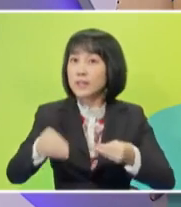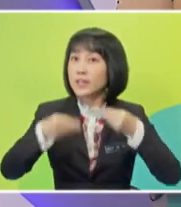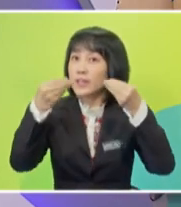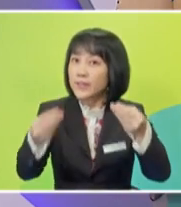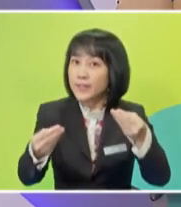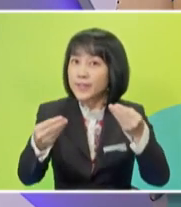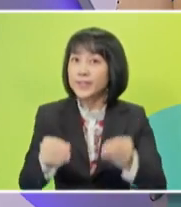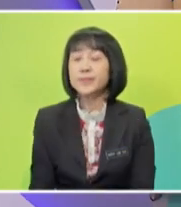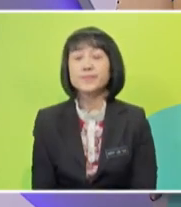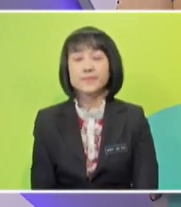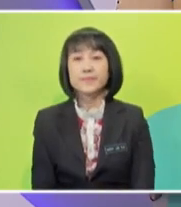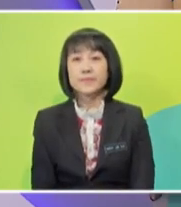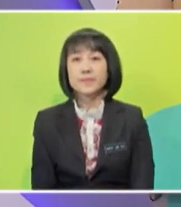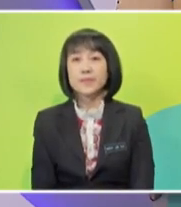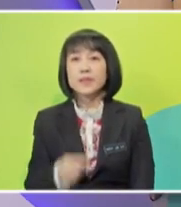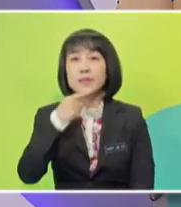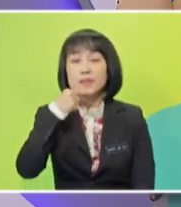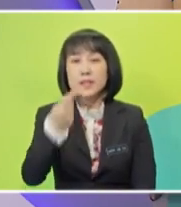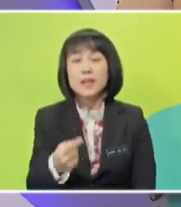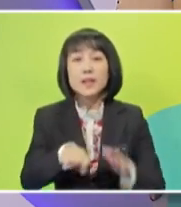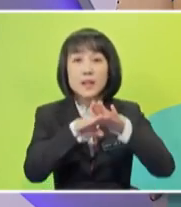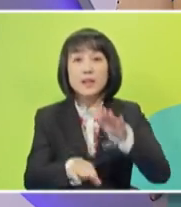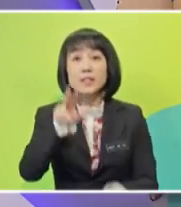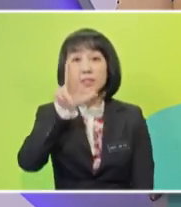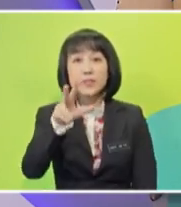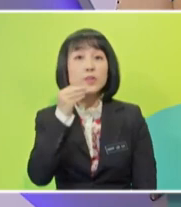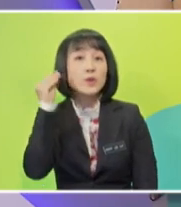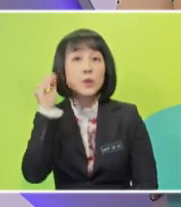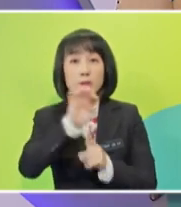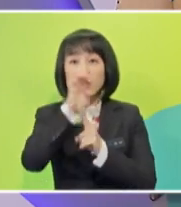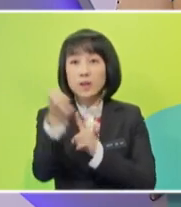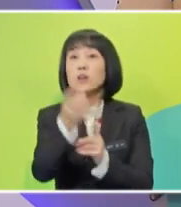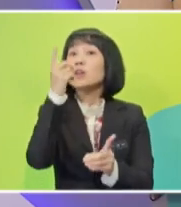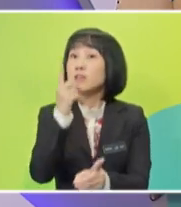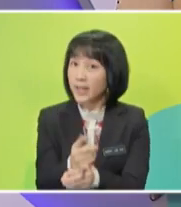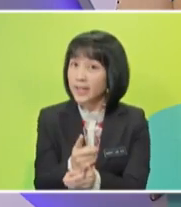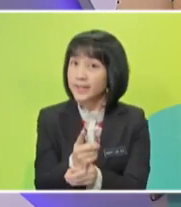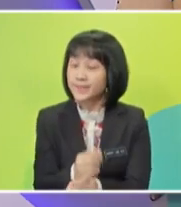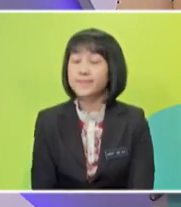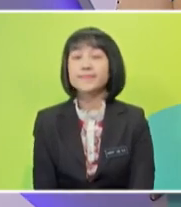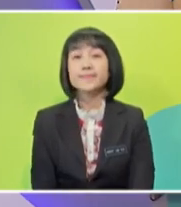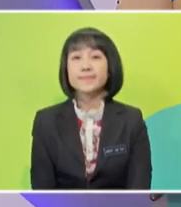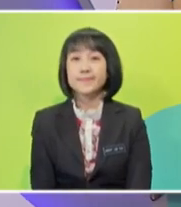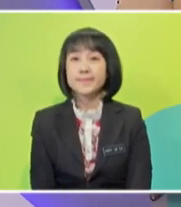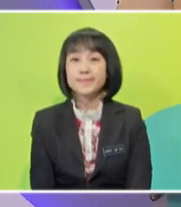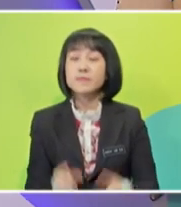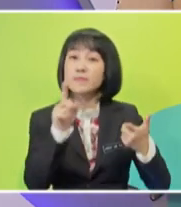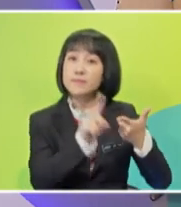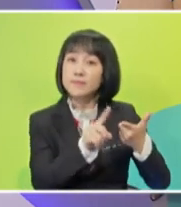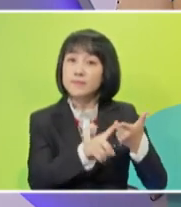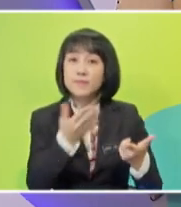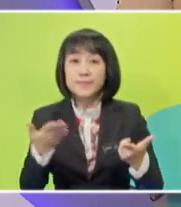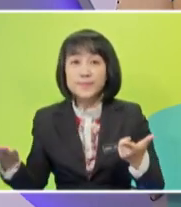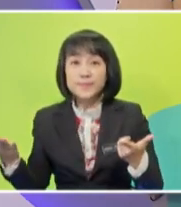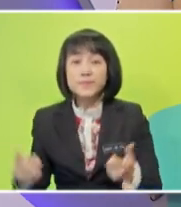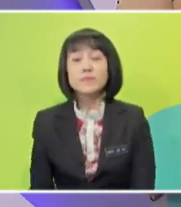to state the names of at least three habitats correctly. I'll be introducing all these to you later. And the second thing that we'll be doing is